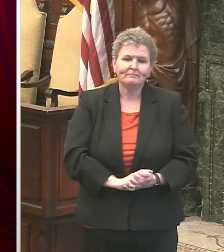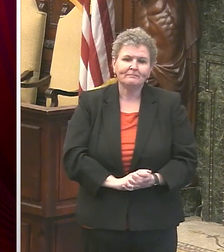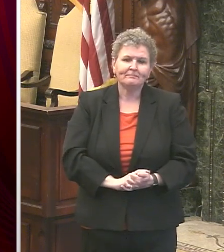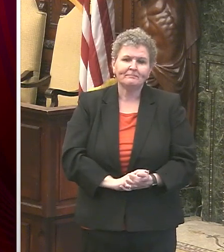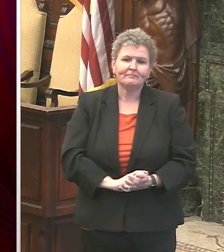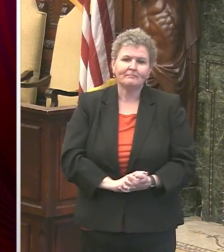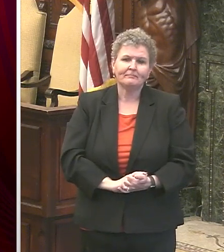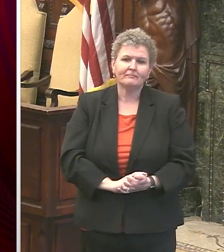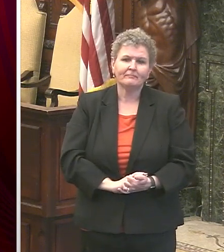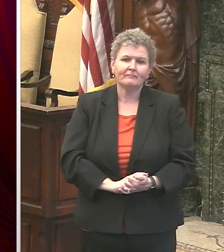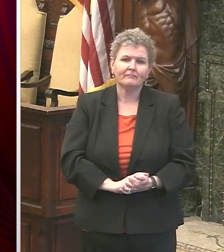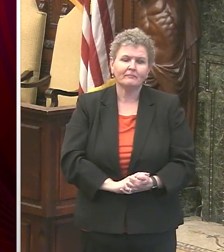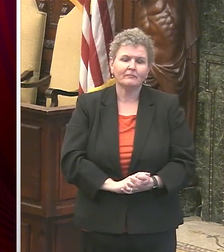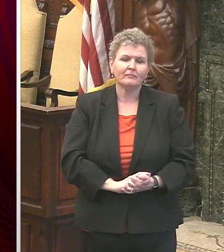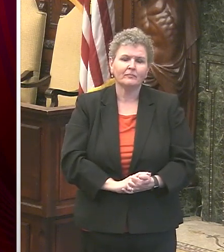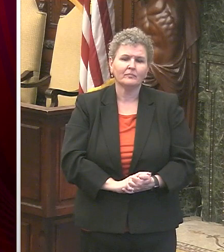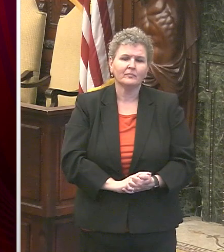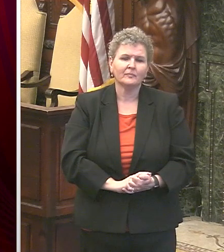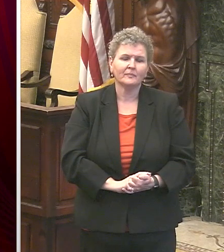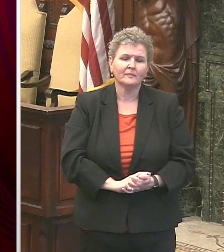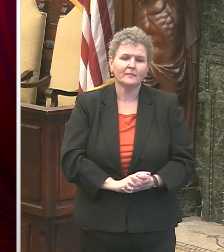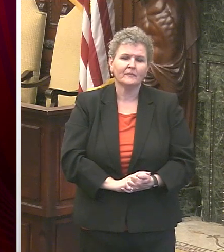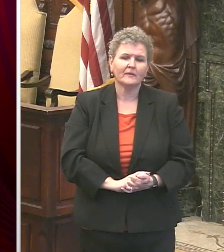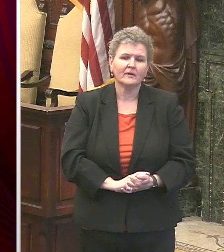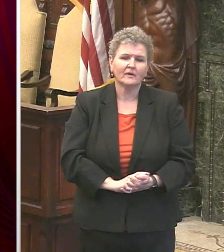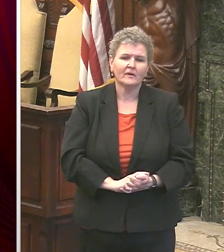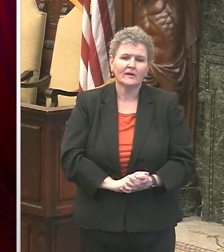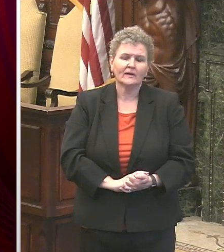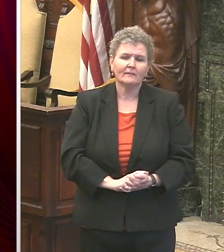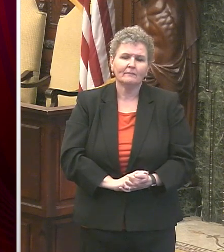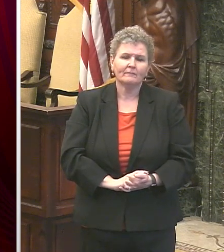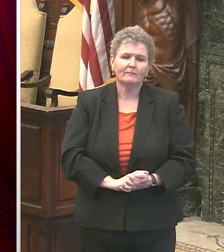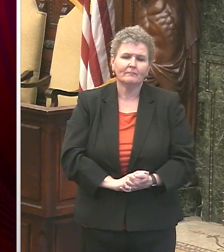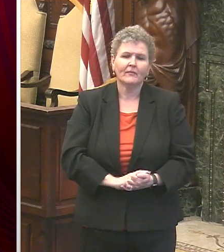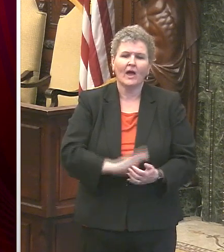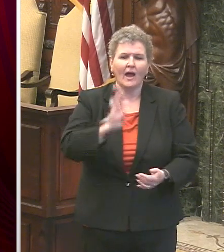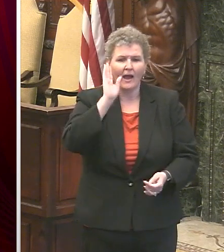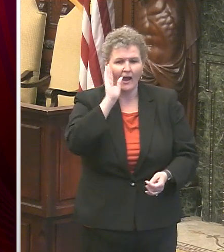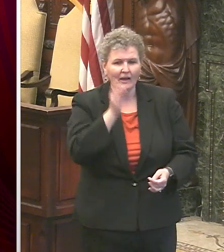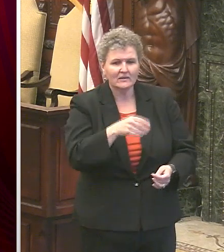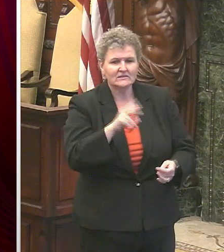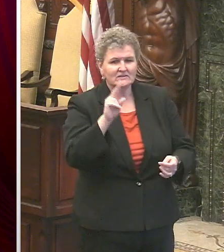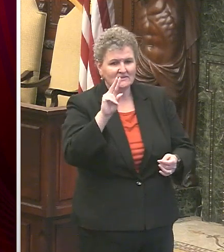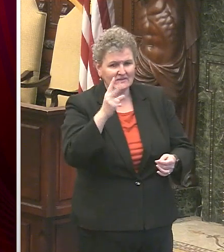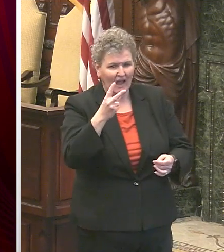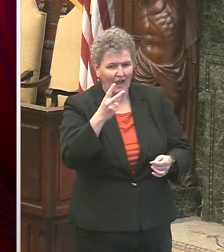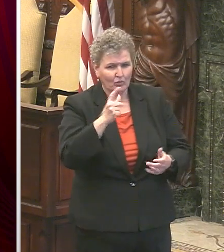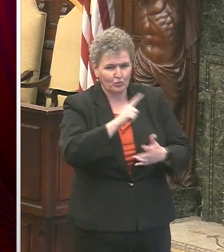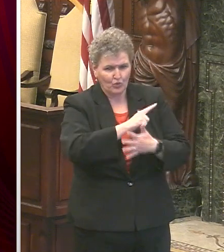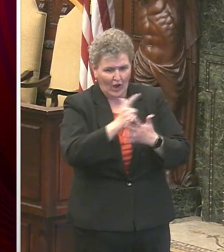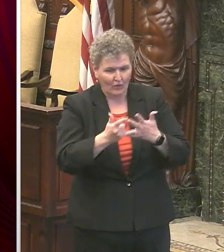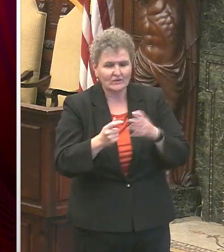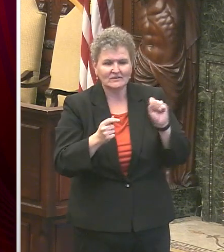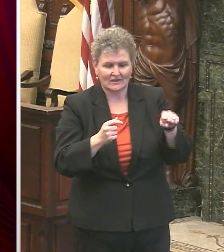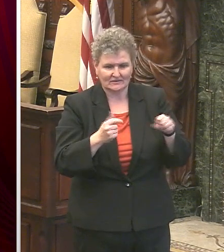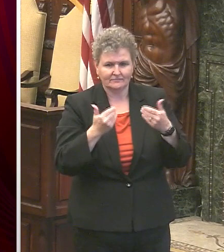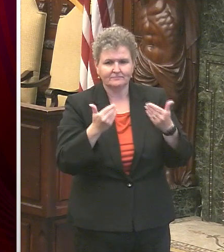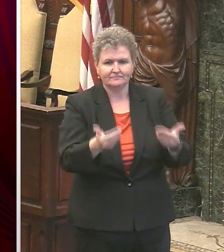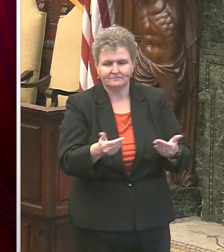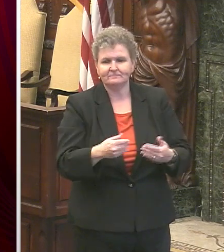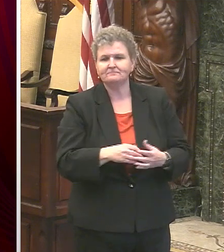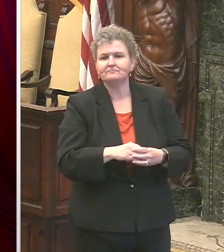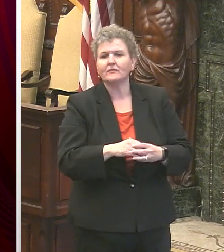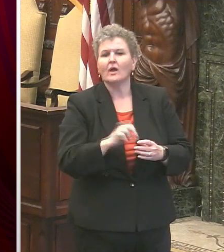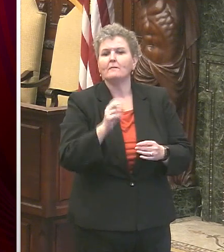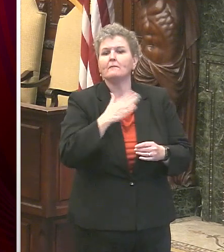Jenny, you just have to unmute there. Hi, we are in the second round of questions, right? Mine is yes. Okay.